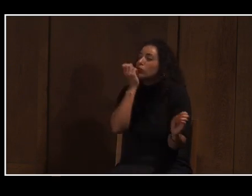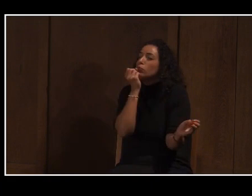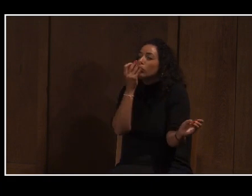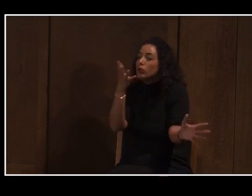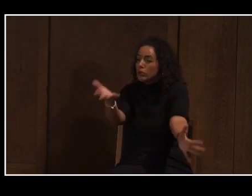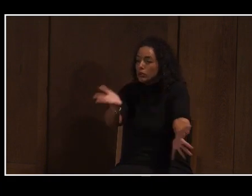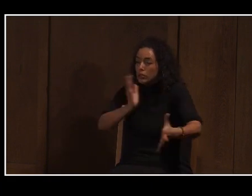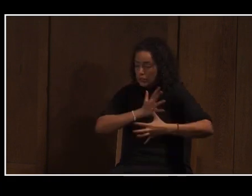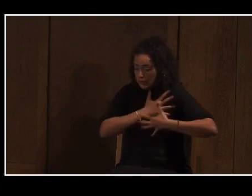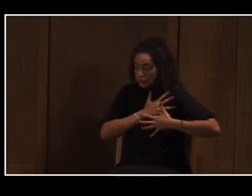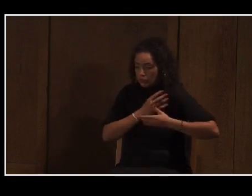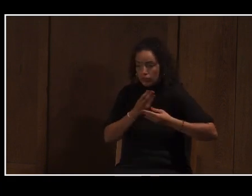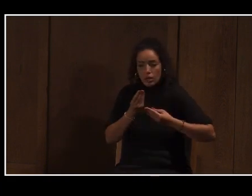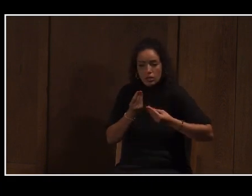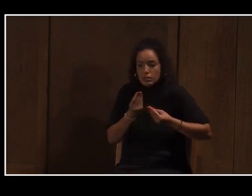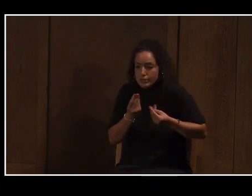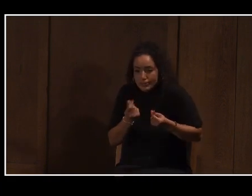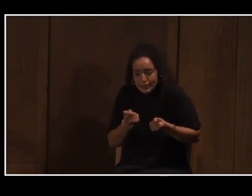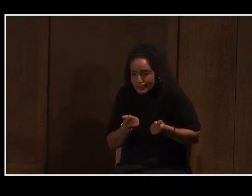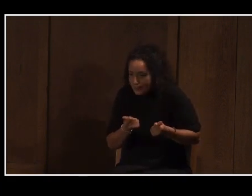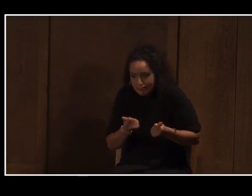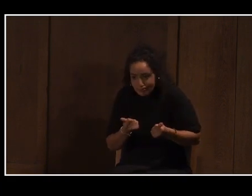easy.